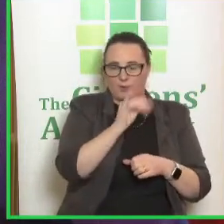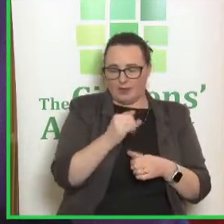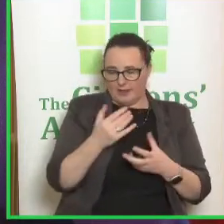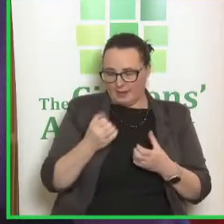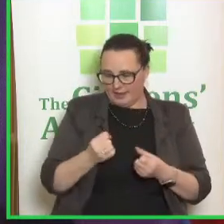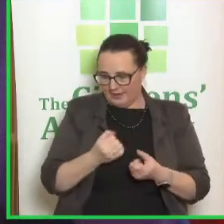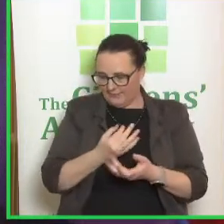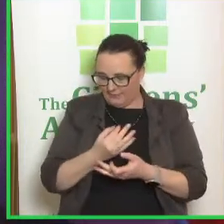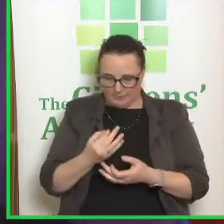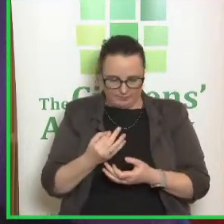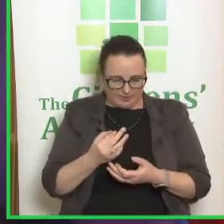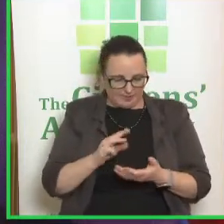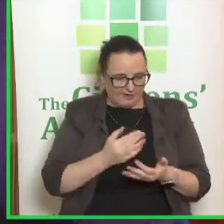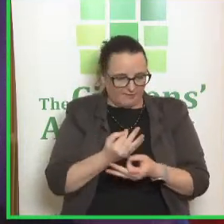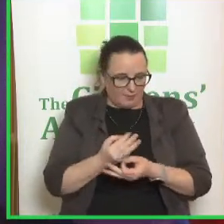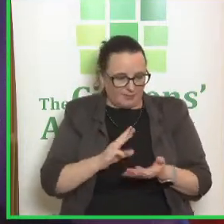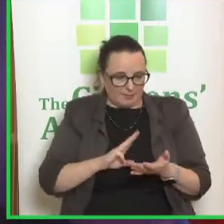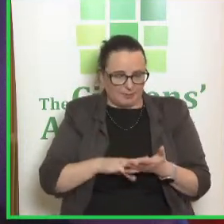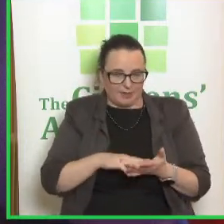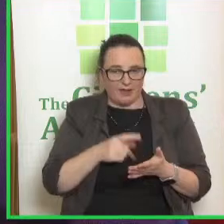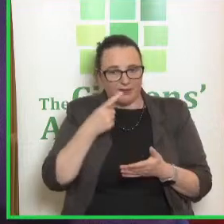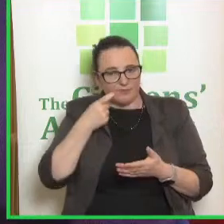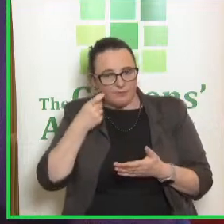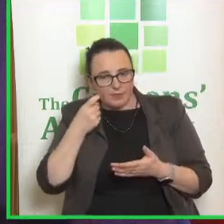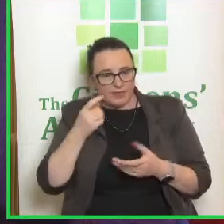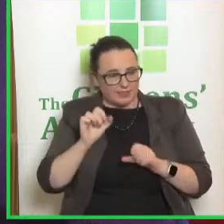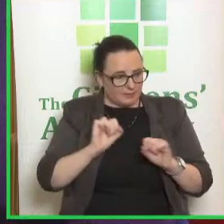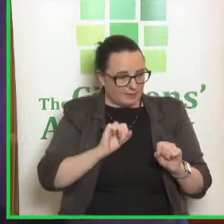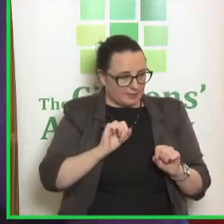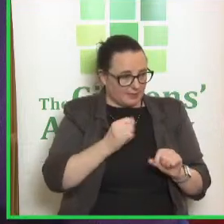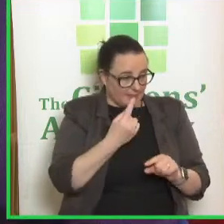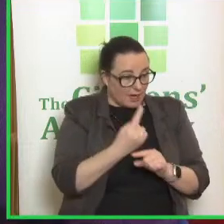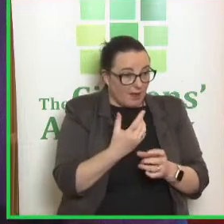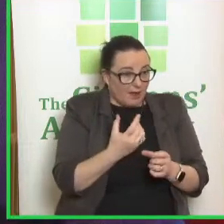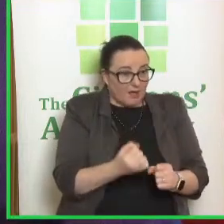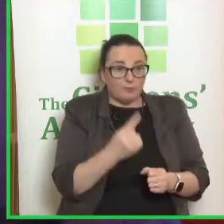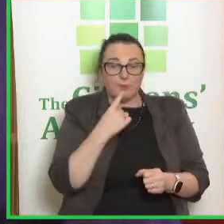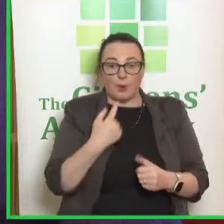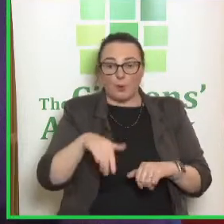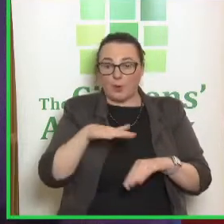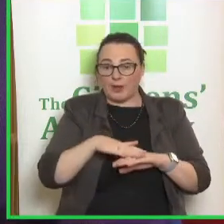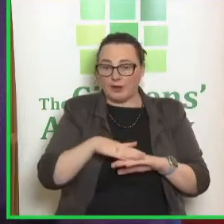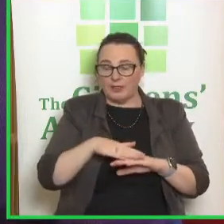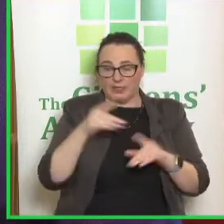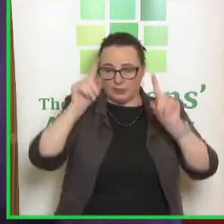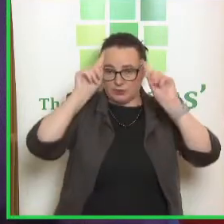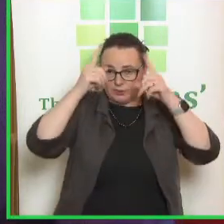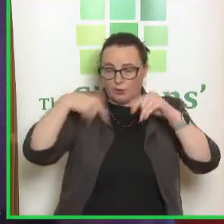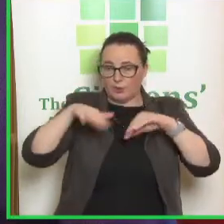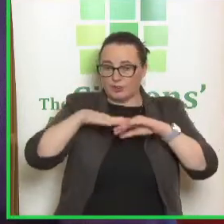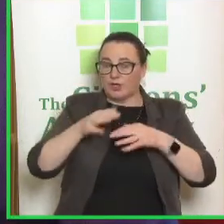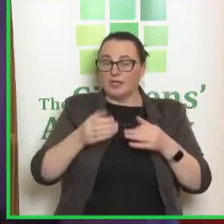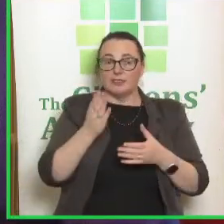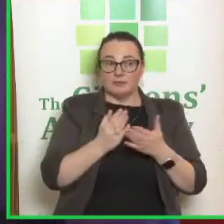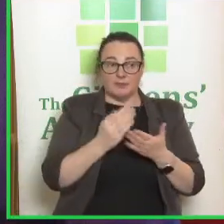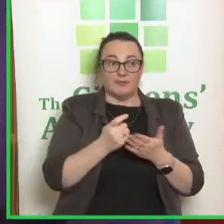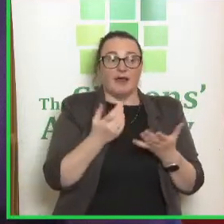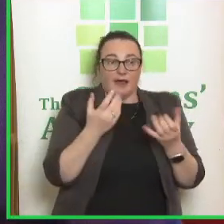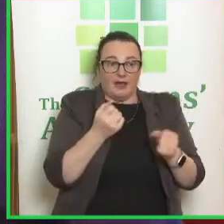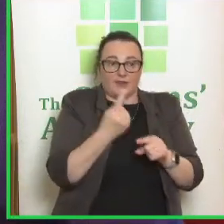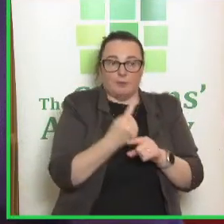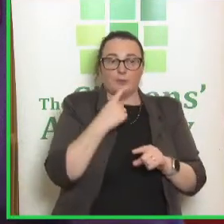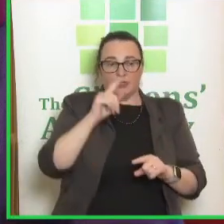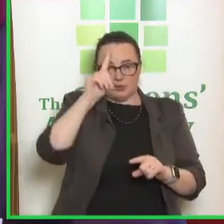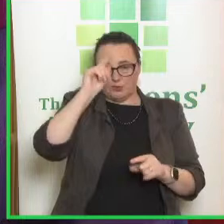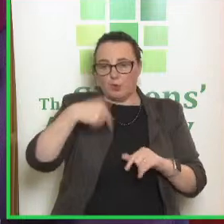family in addiction, sometimes even the services are there, but people just don't know where to go sometimes. You know, it can be that simple. It's not that they're not there, it's people don't know